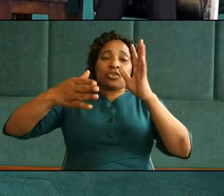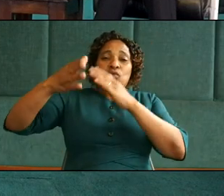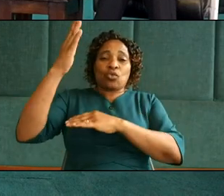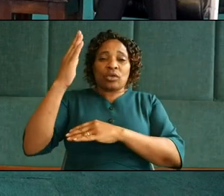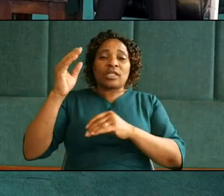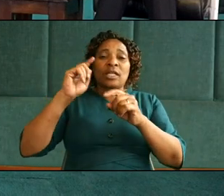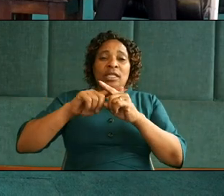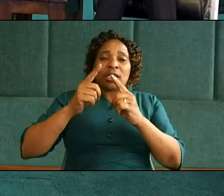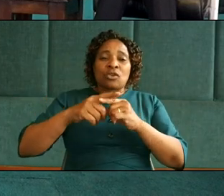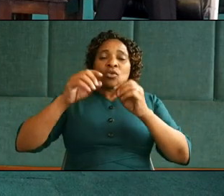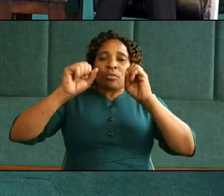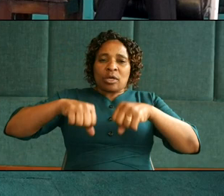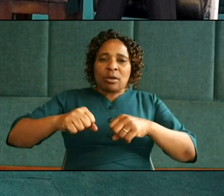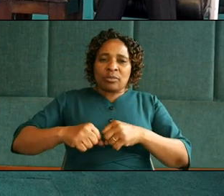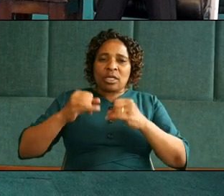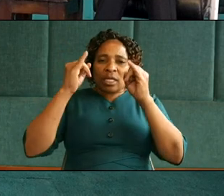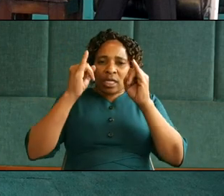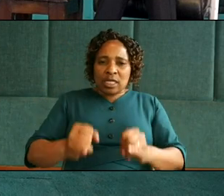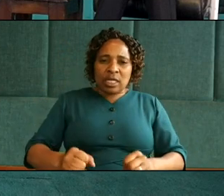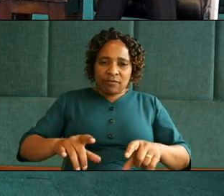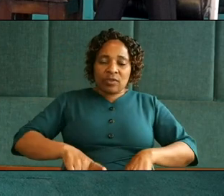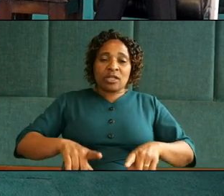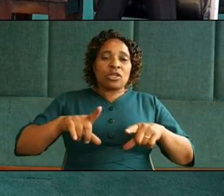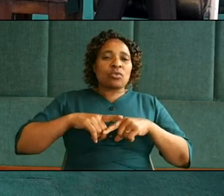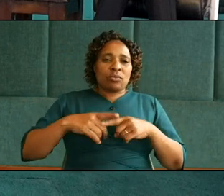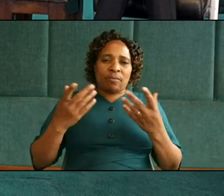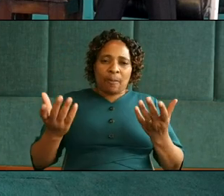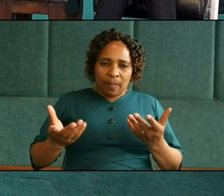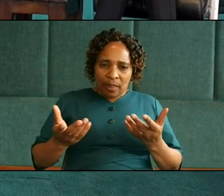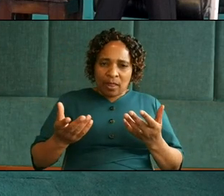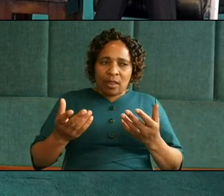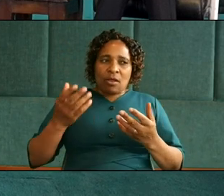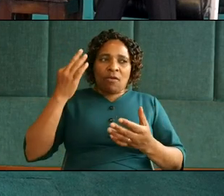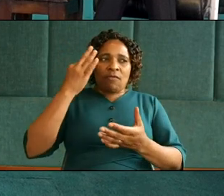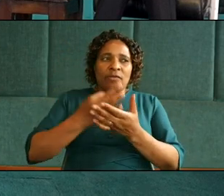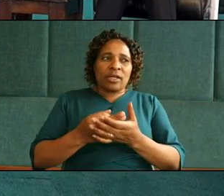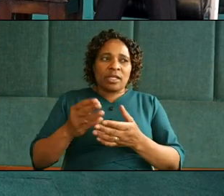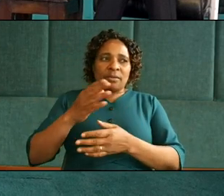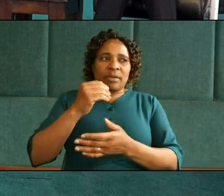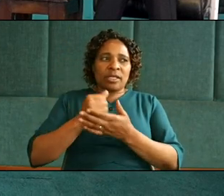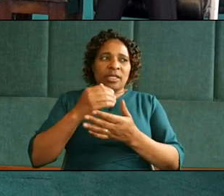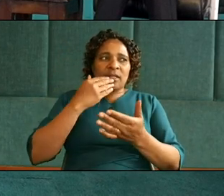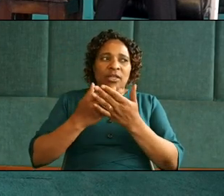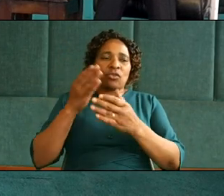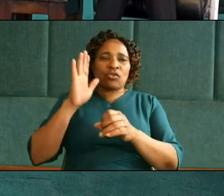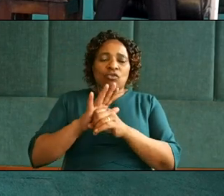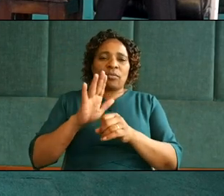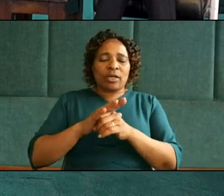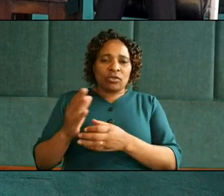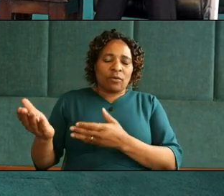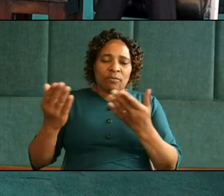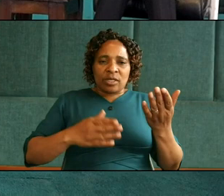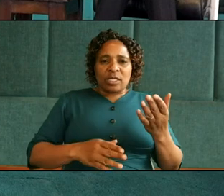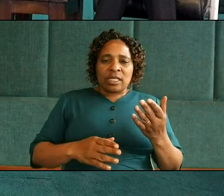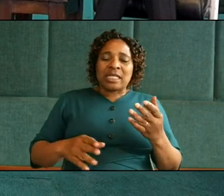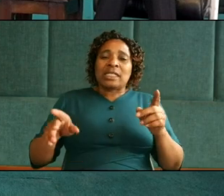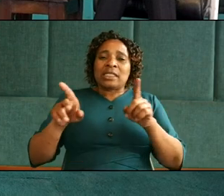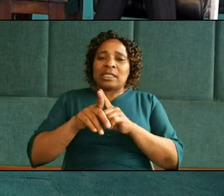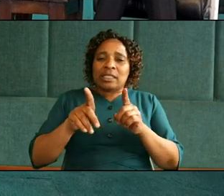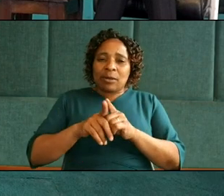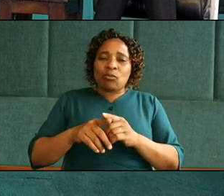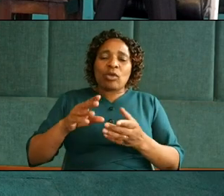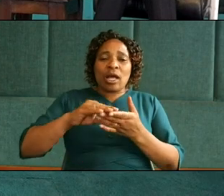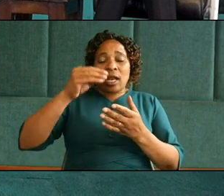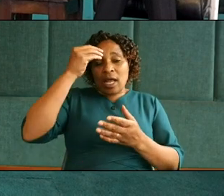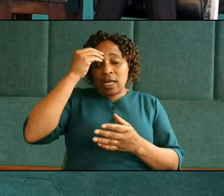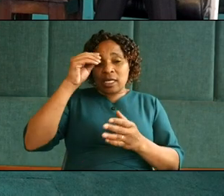will be enabled to live the new life, even the life of faith. Amen. Thank you so much for bringing that up. And even as we are